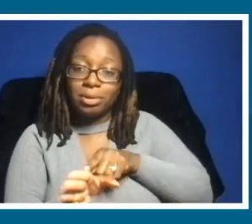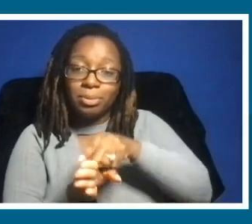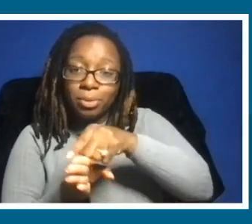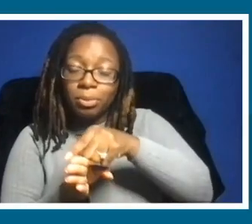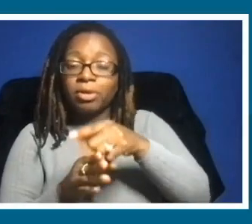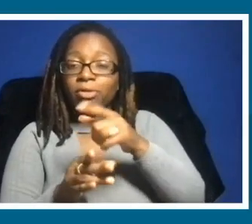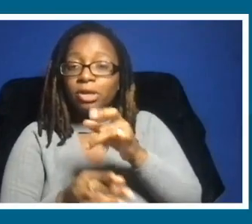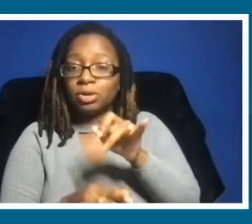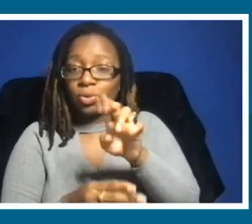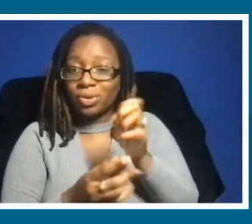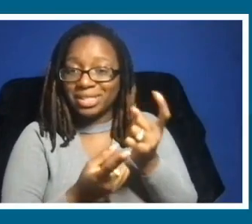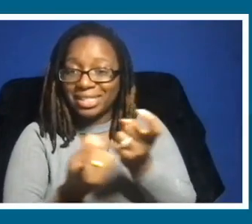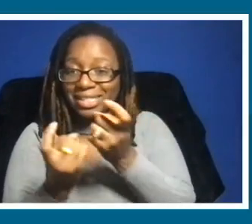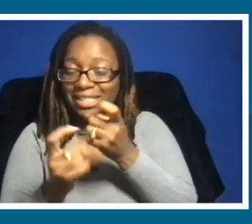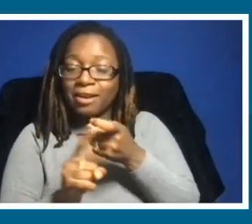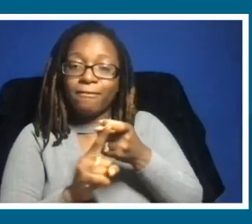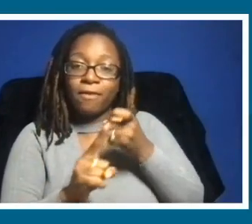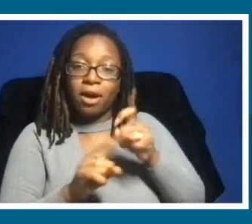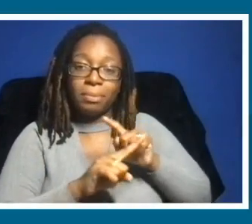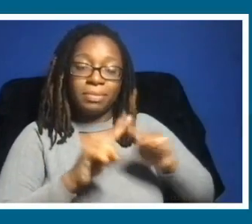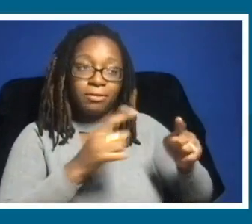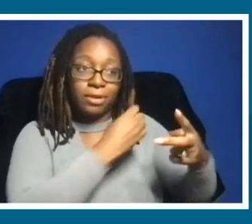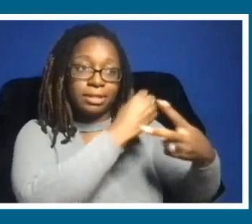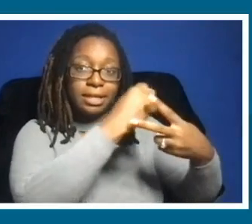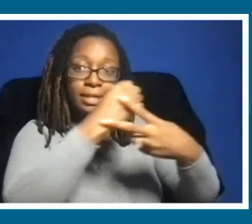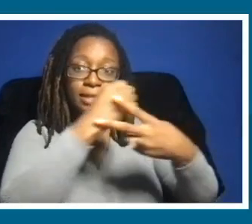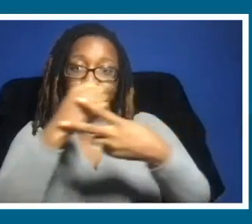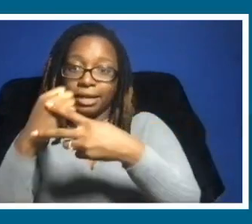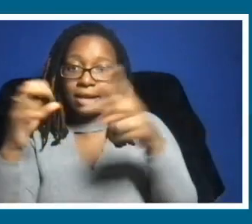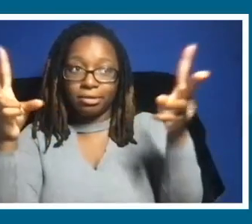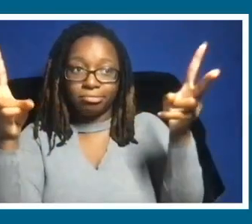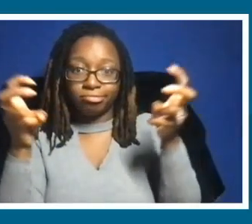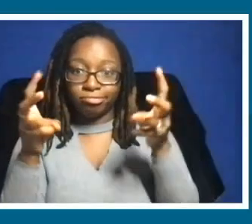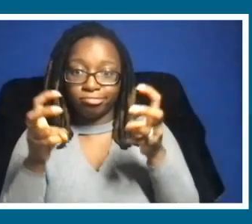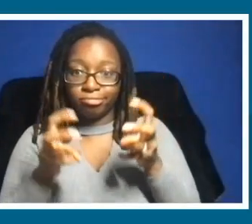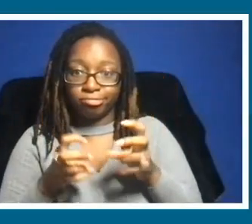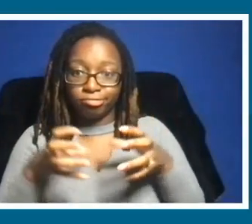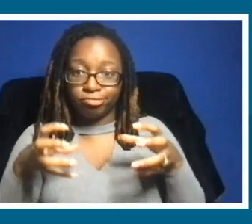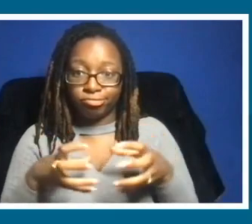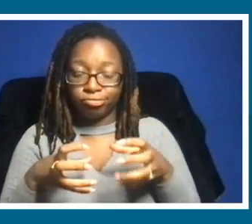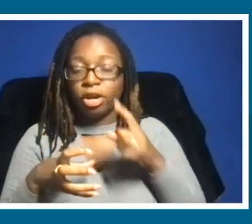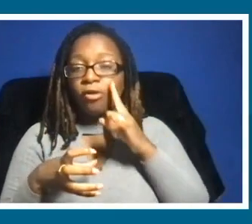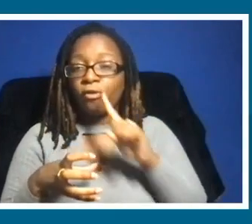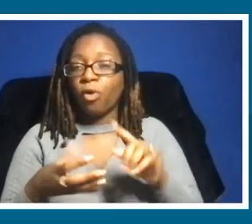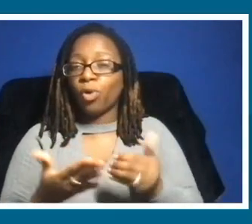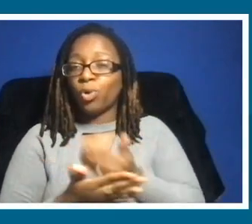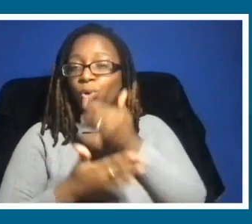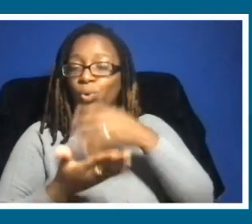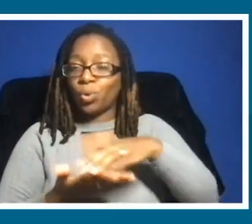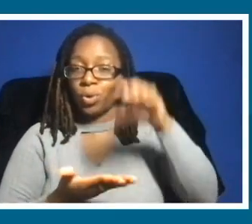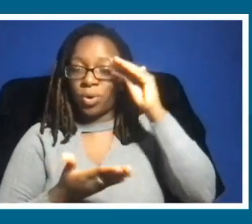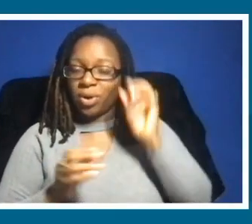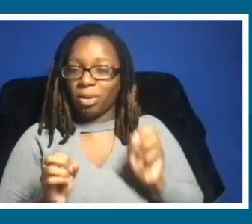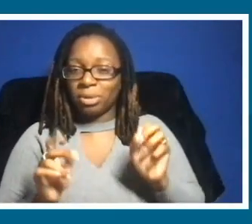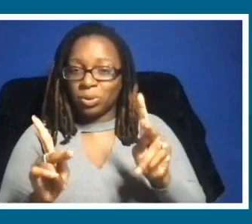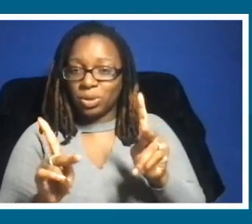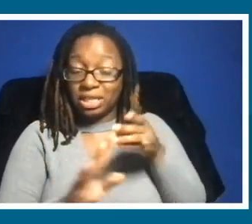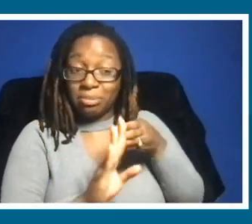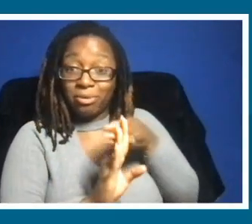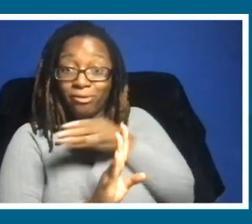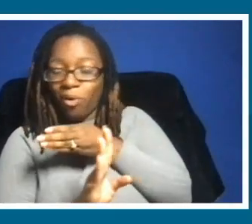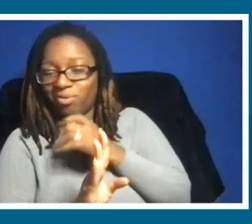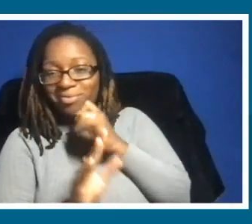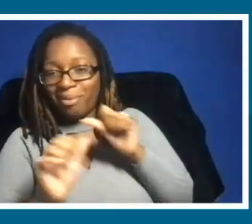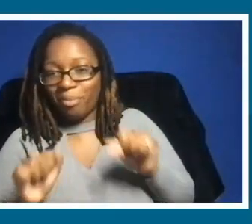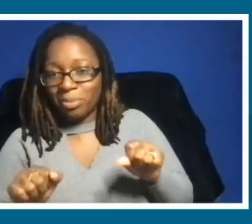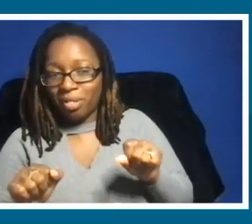online repositories to create new learning opportunities that until now were never before possible. Our moderator for